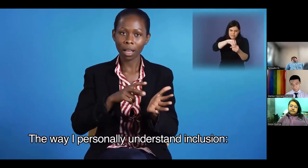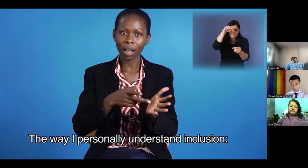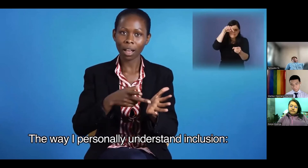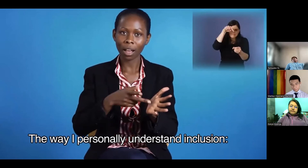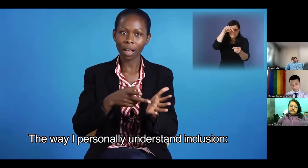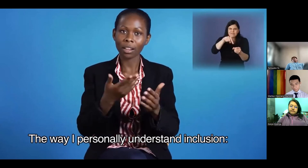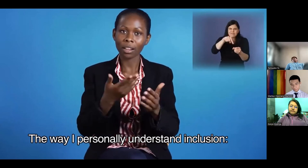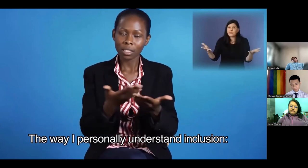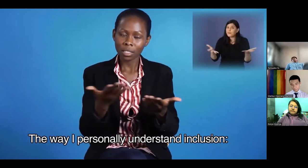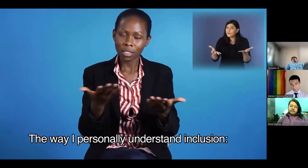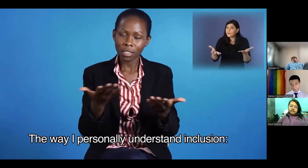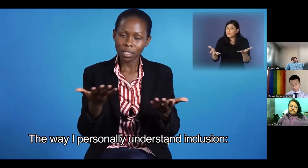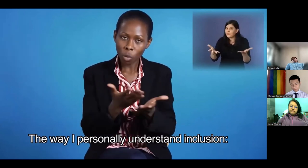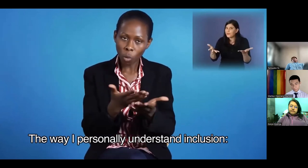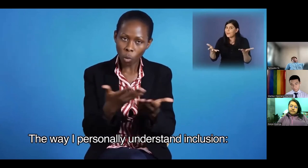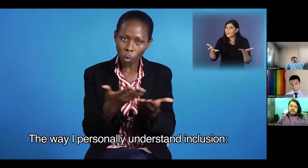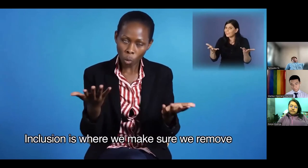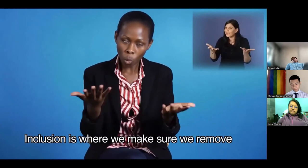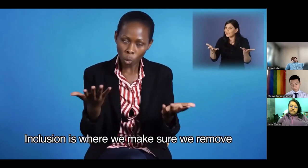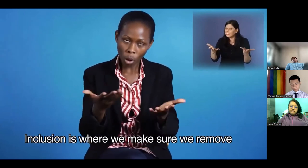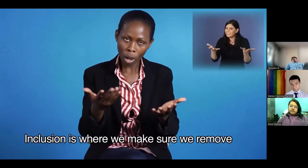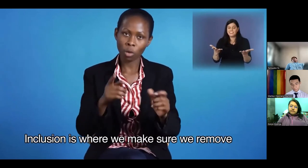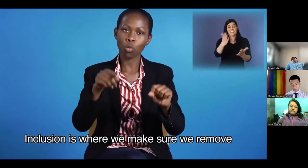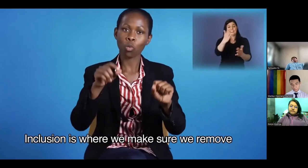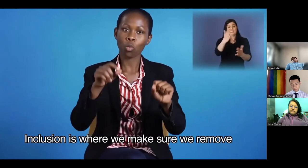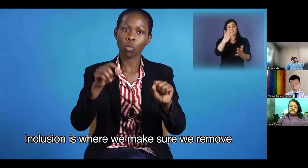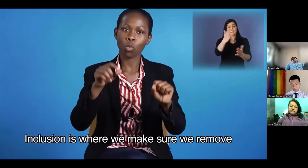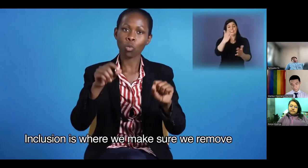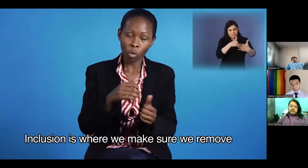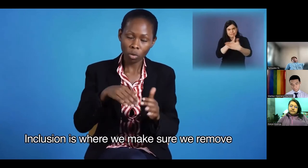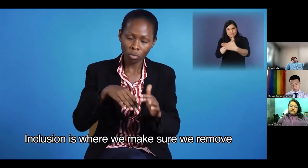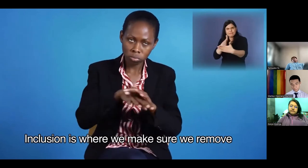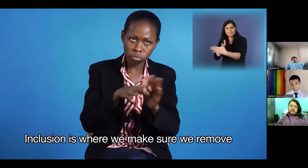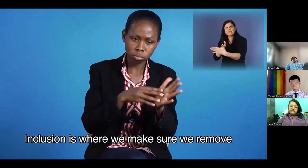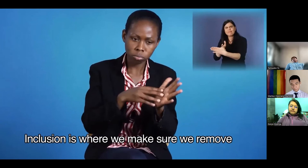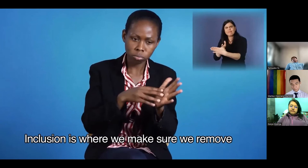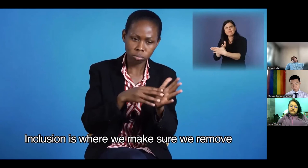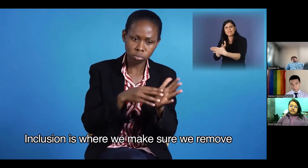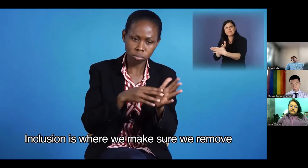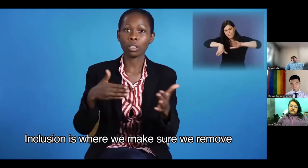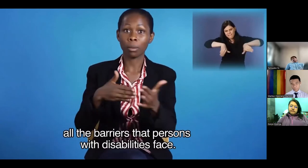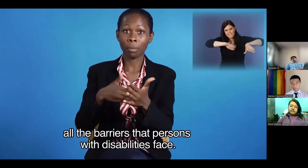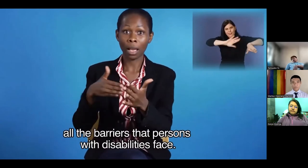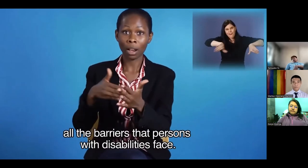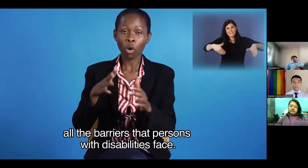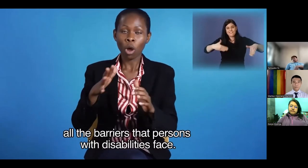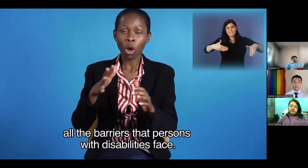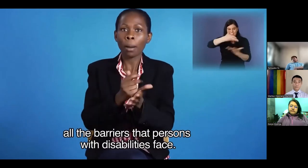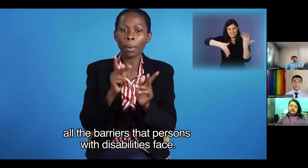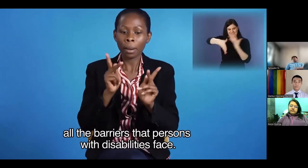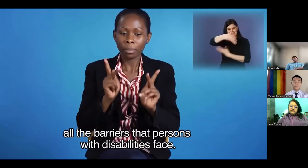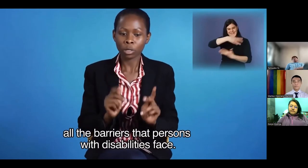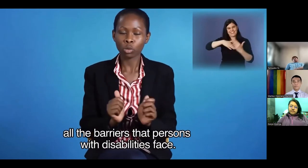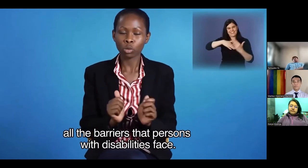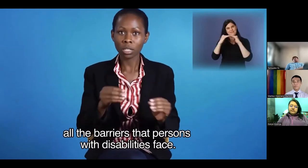is where we make sure we remove all the barriers that persons with disability face. The attitude of the people has to